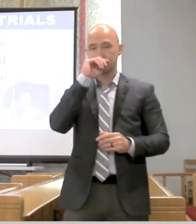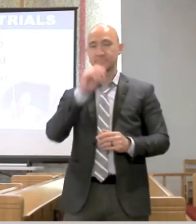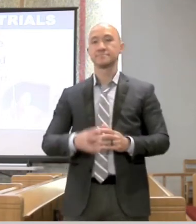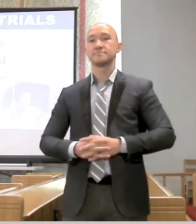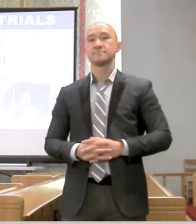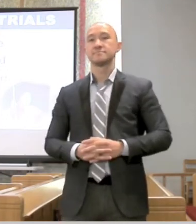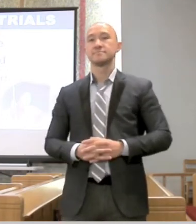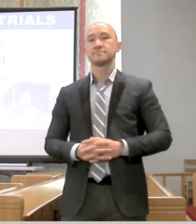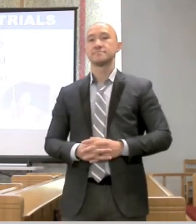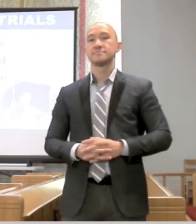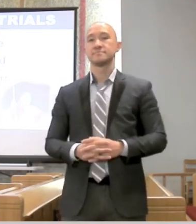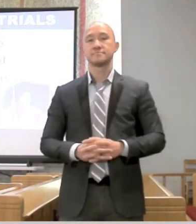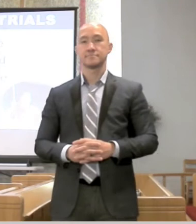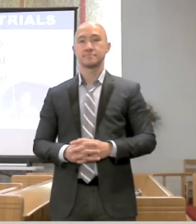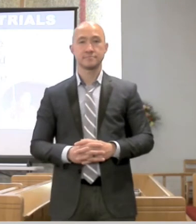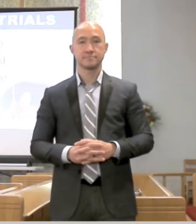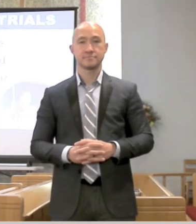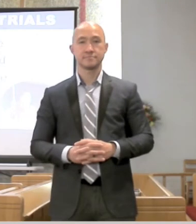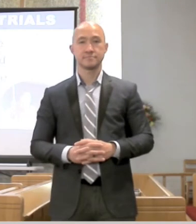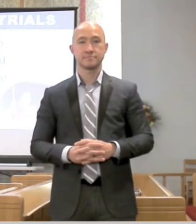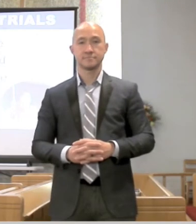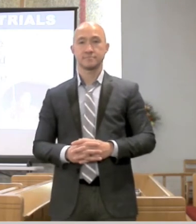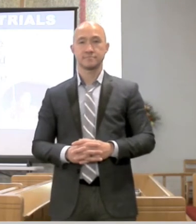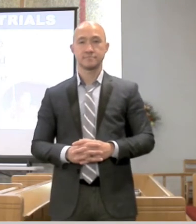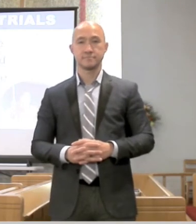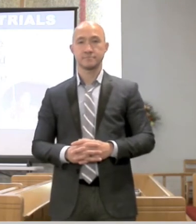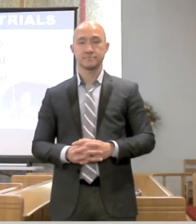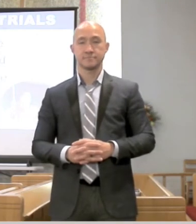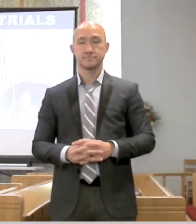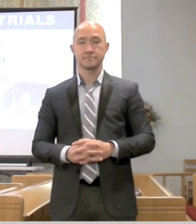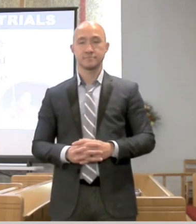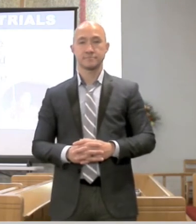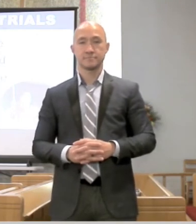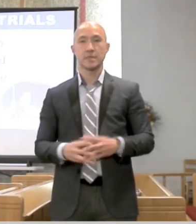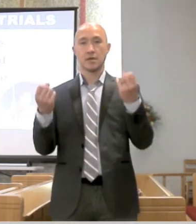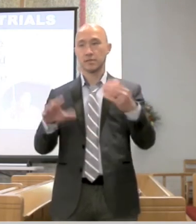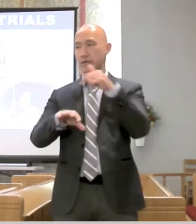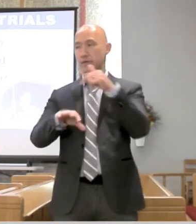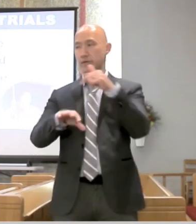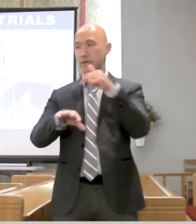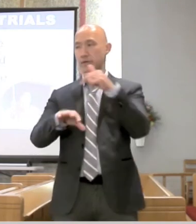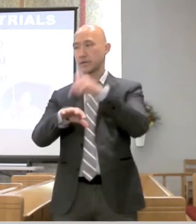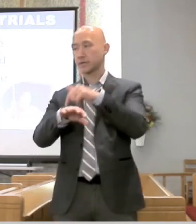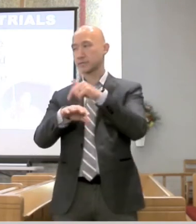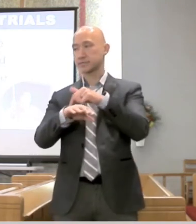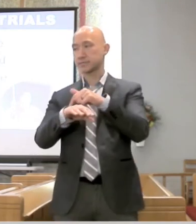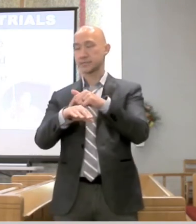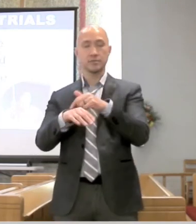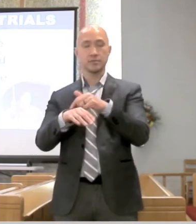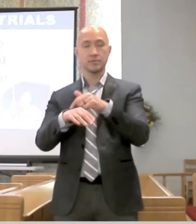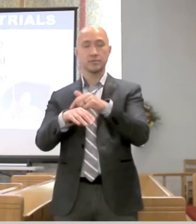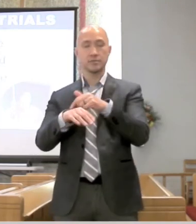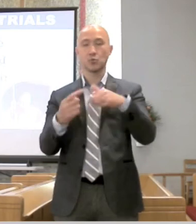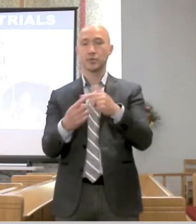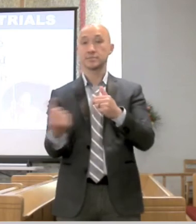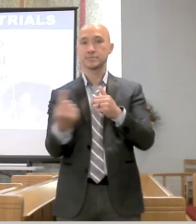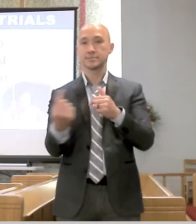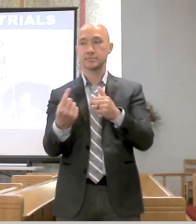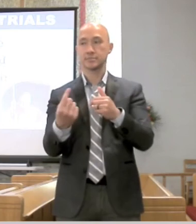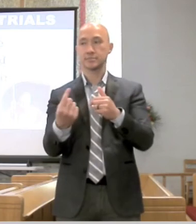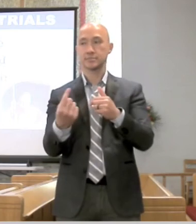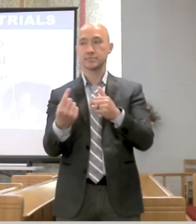condemned and he's going to be crucified, that entailed being flogged first, right before the crucifixion. So what